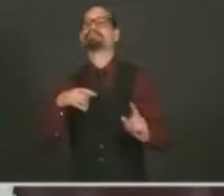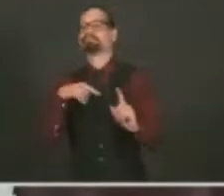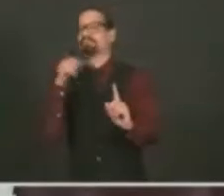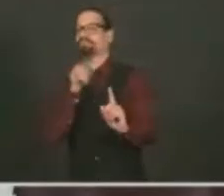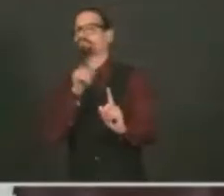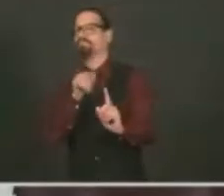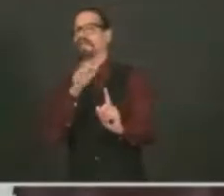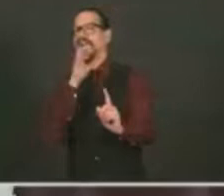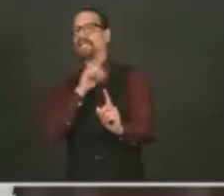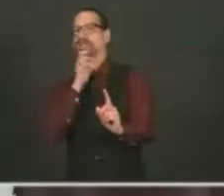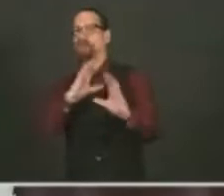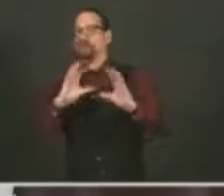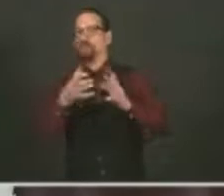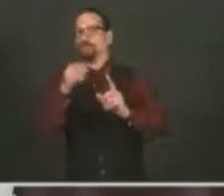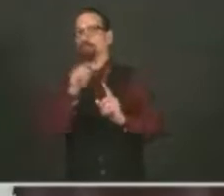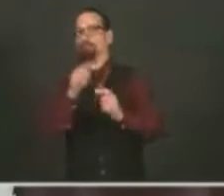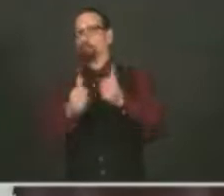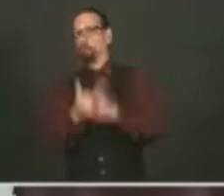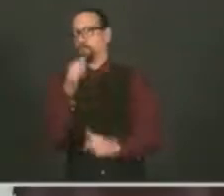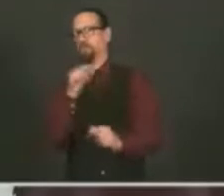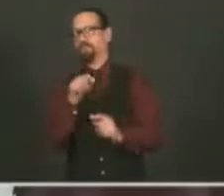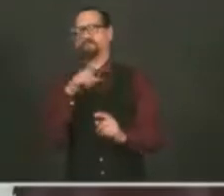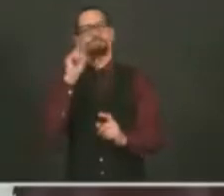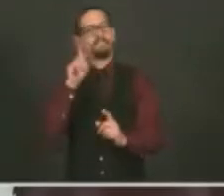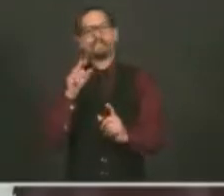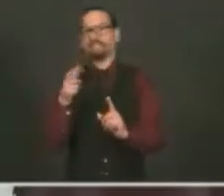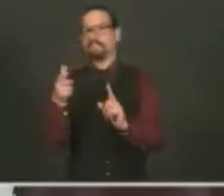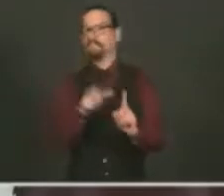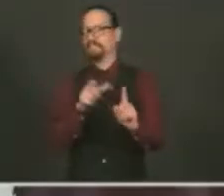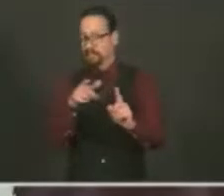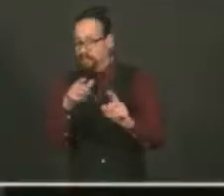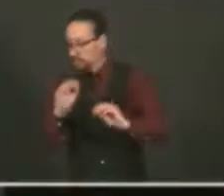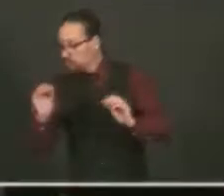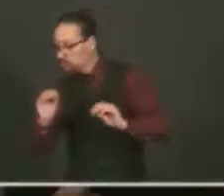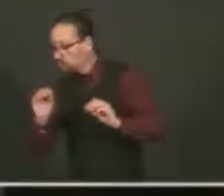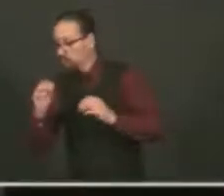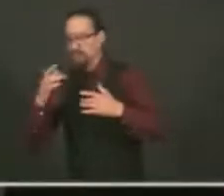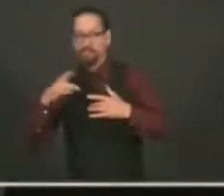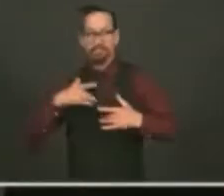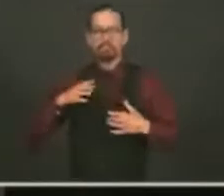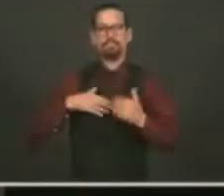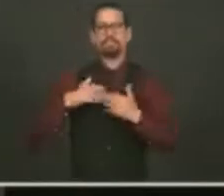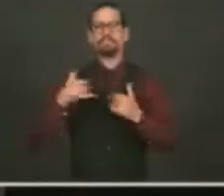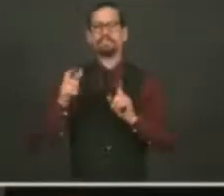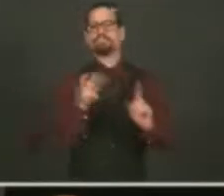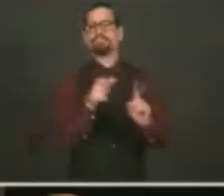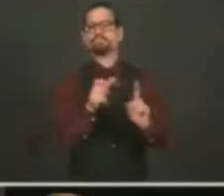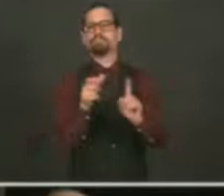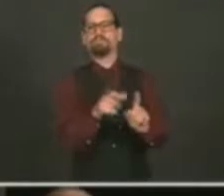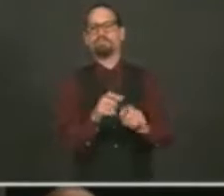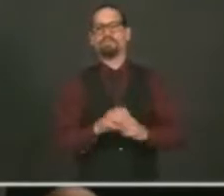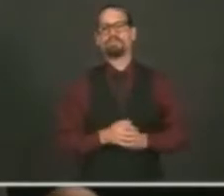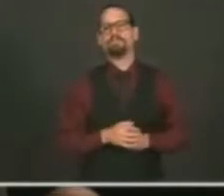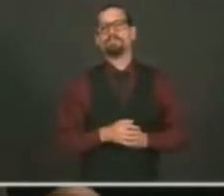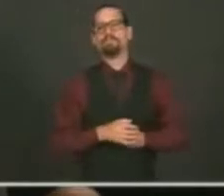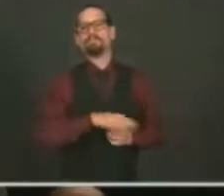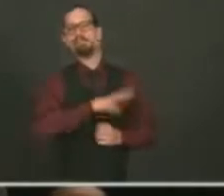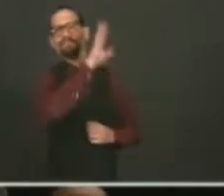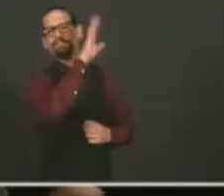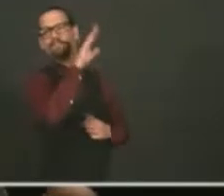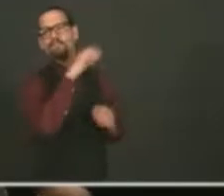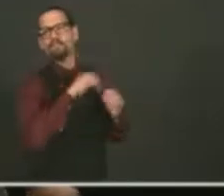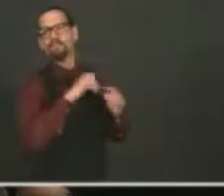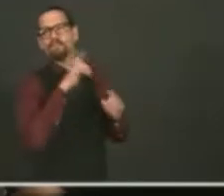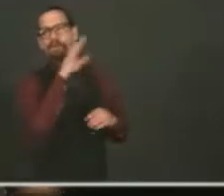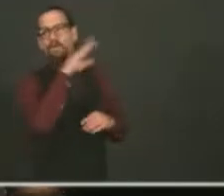don't have symptoms, get them into isolation, and the people quarantined. Well, no one is suggesting, of course, that it would be reasonable to test everybody on a